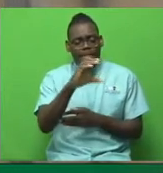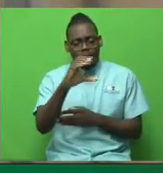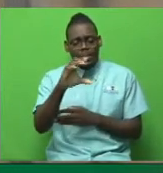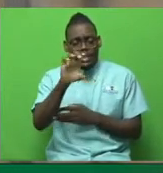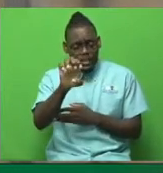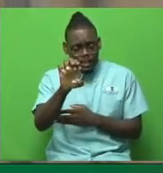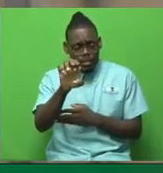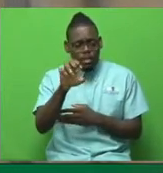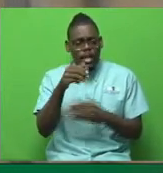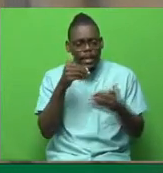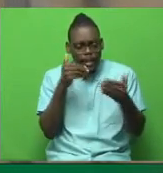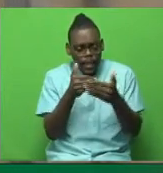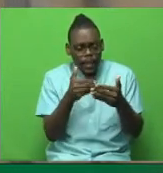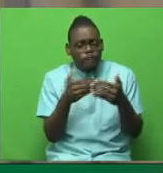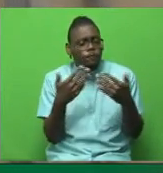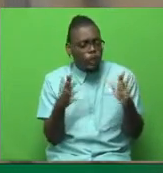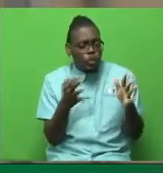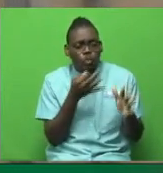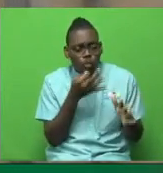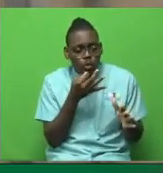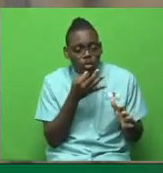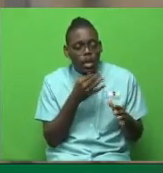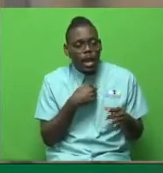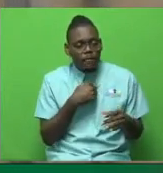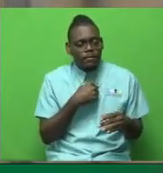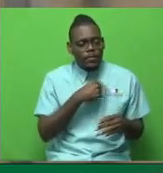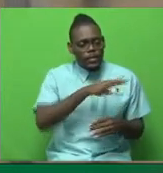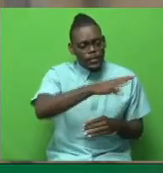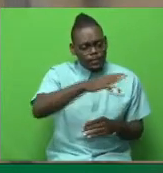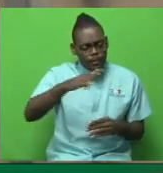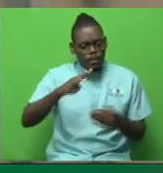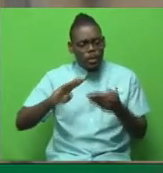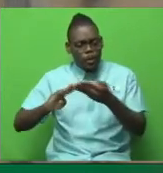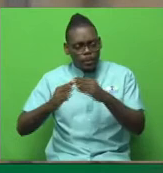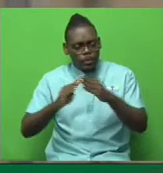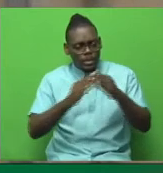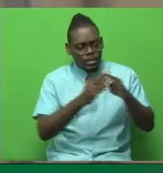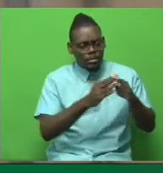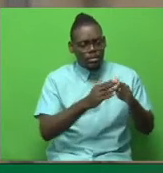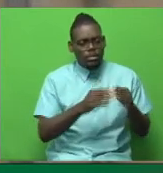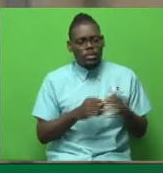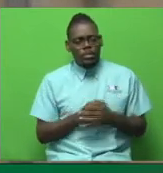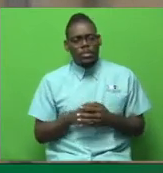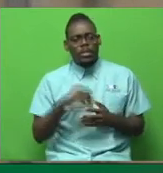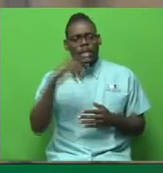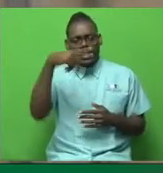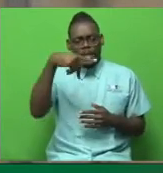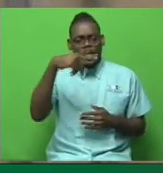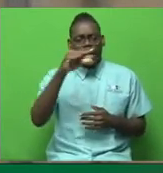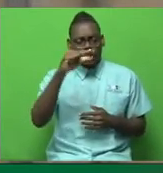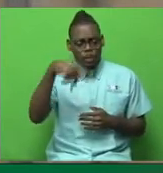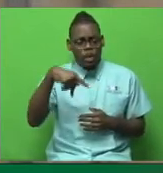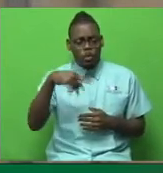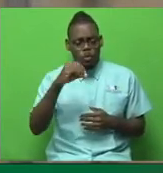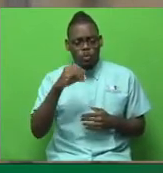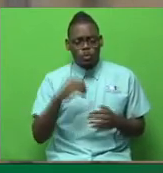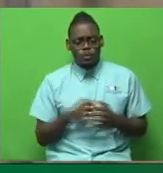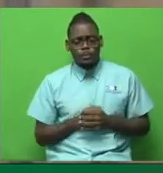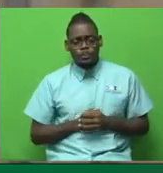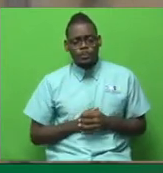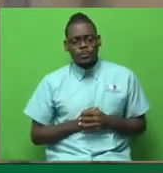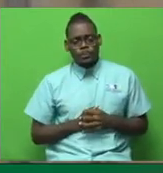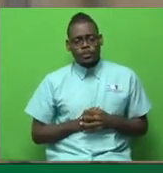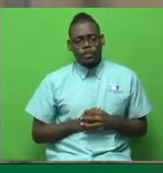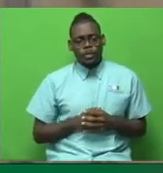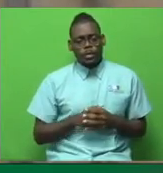upper Mayfair Gardens February Village I want to remind gasparillo saddle Road La Cuevas Road and Marcus